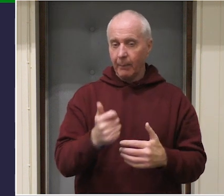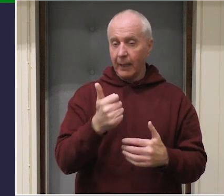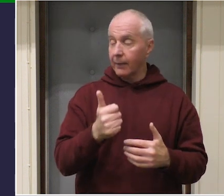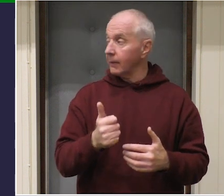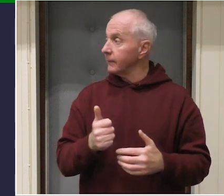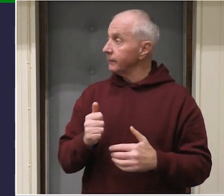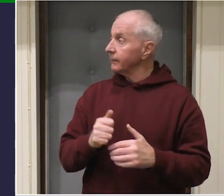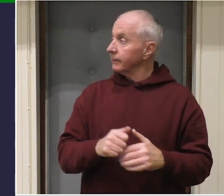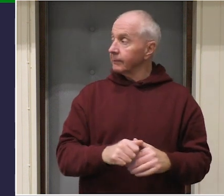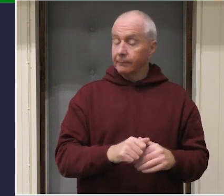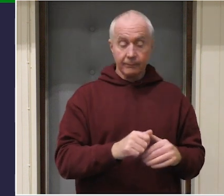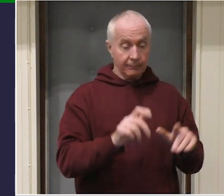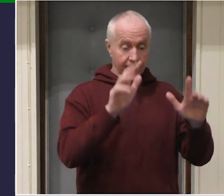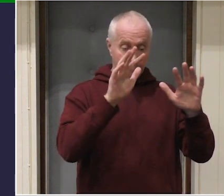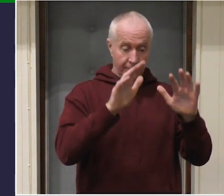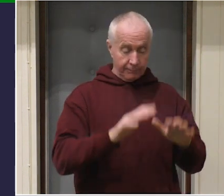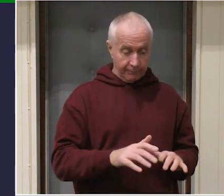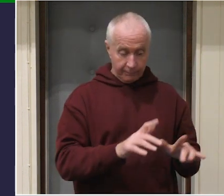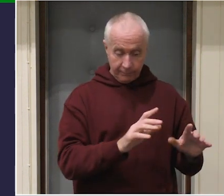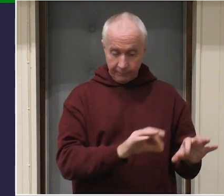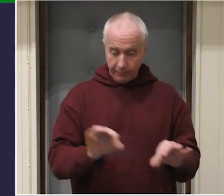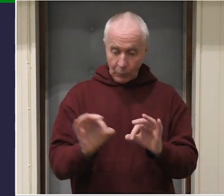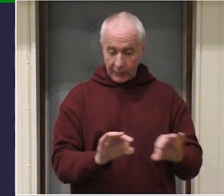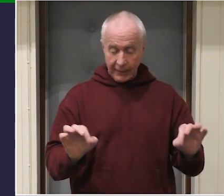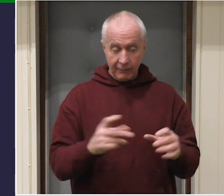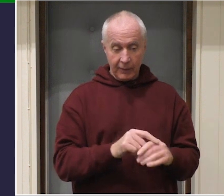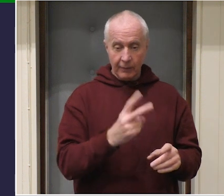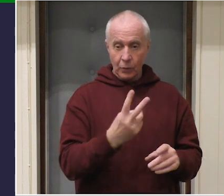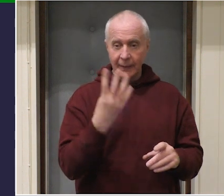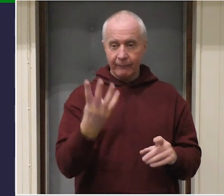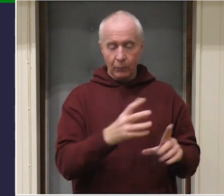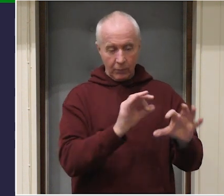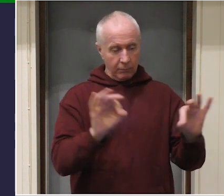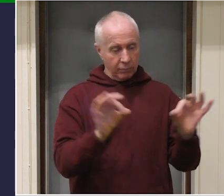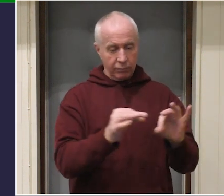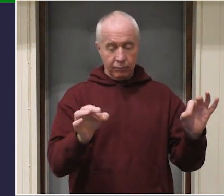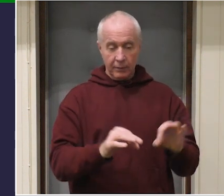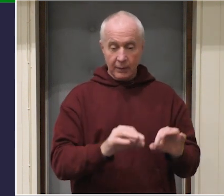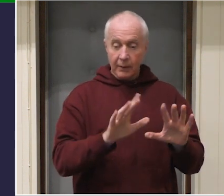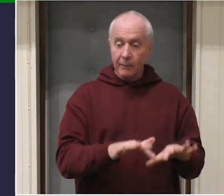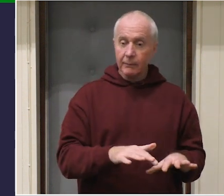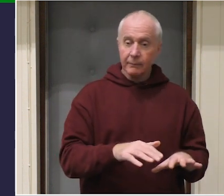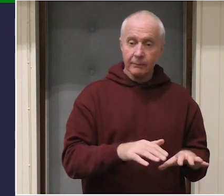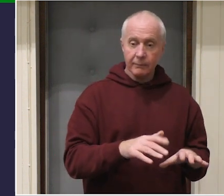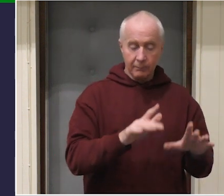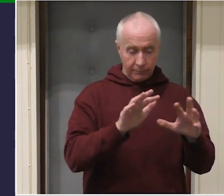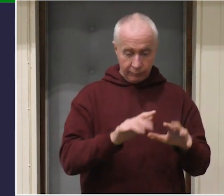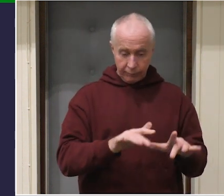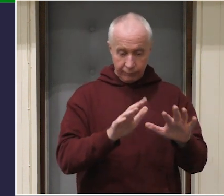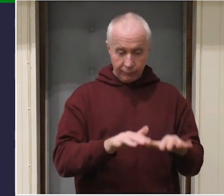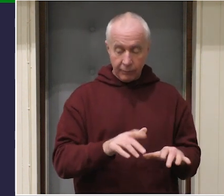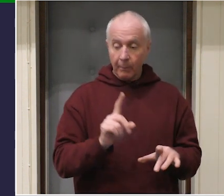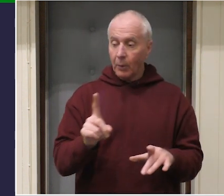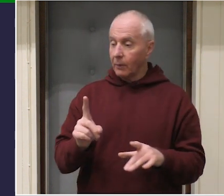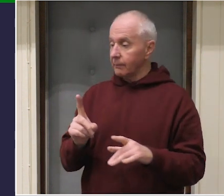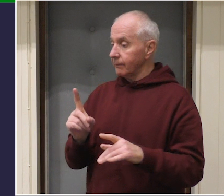wrote a large amount of classical music. Last time I checked, it was 24 symphonies, assorted other pieces. He's still known to Classic FM, but from our point